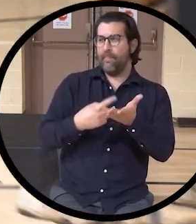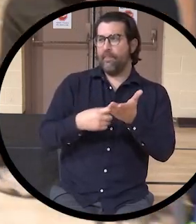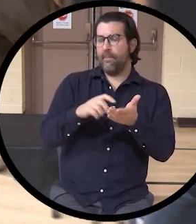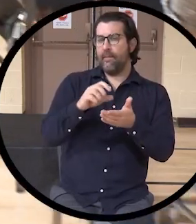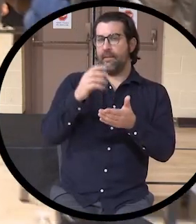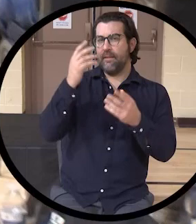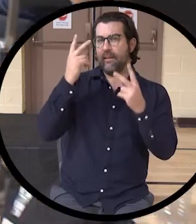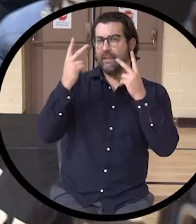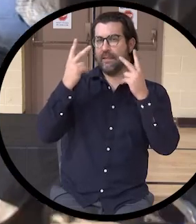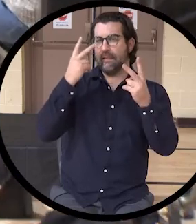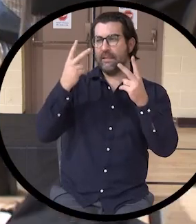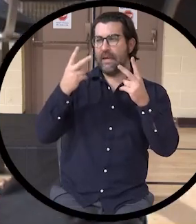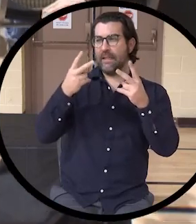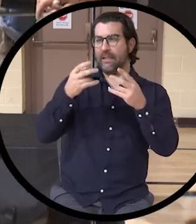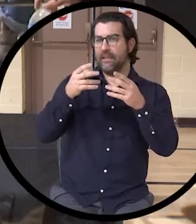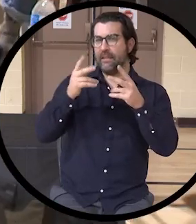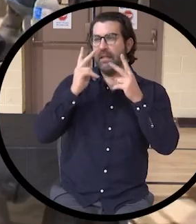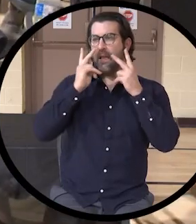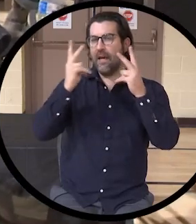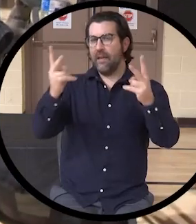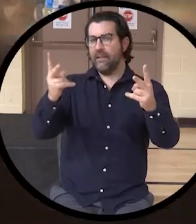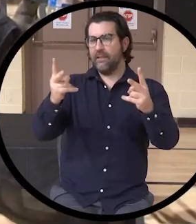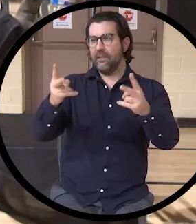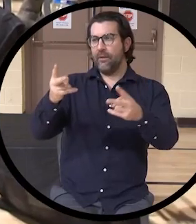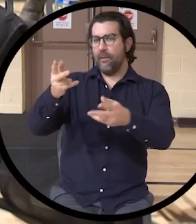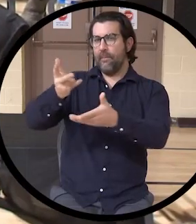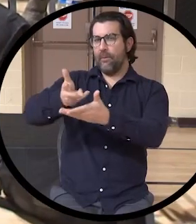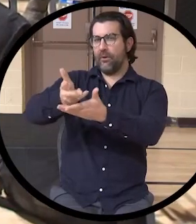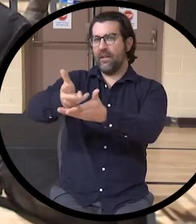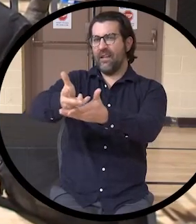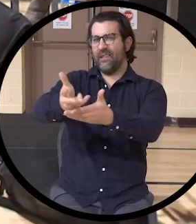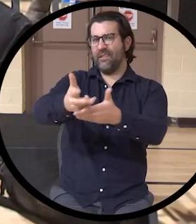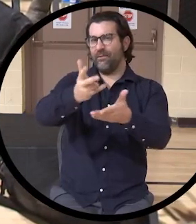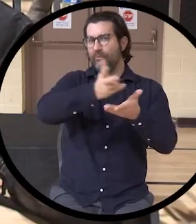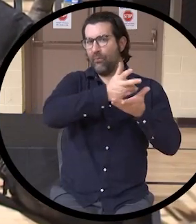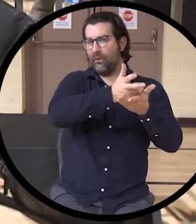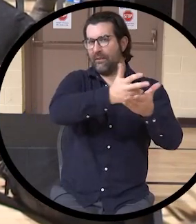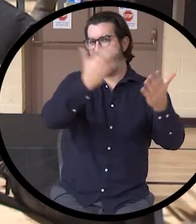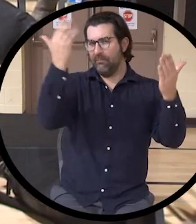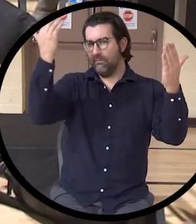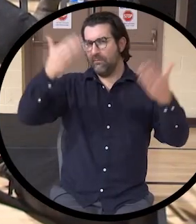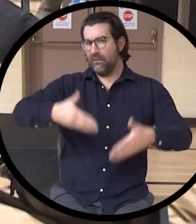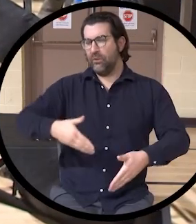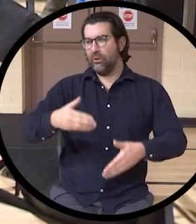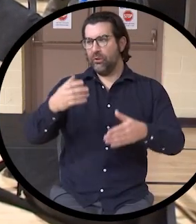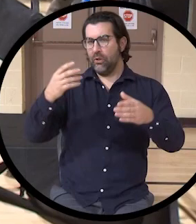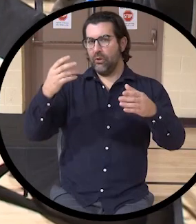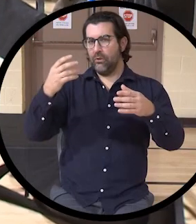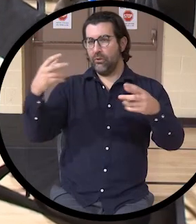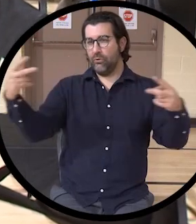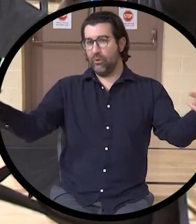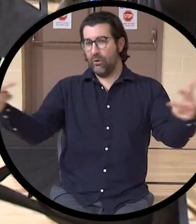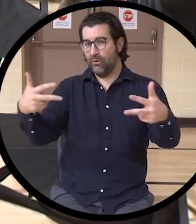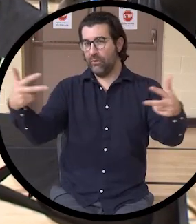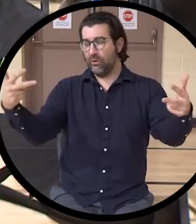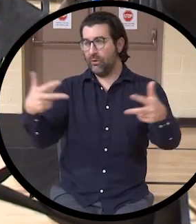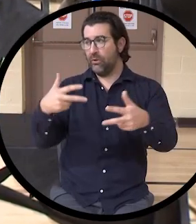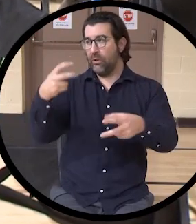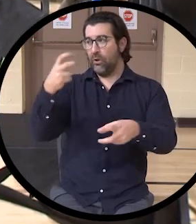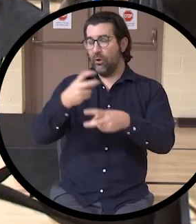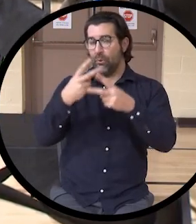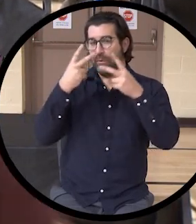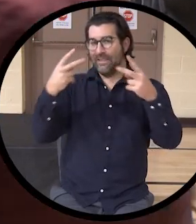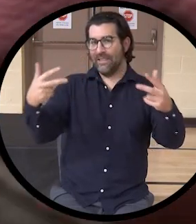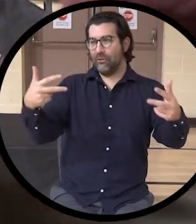sightlines obstructed by parking at the intersections, especially at Stanton and Hess? It's very difficult to see traffic coming down the hill from the